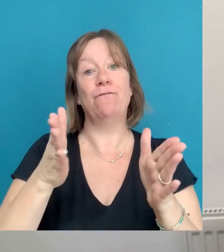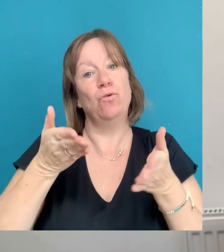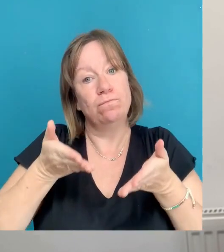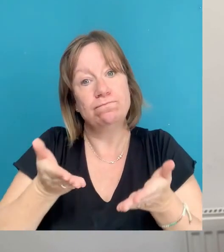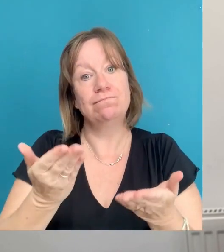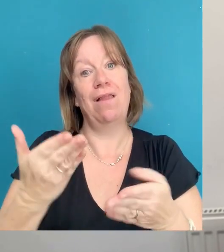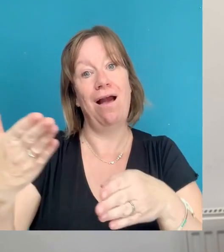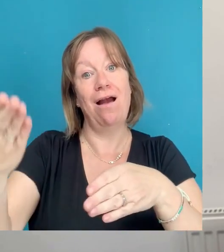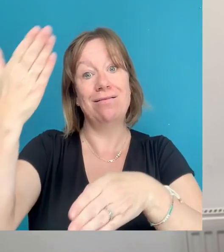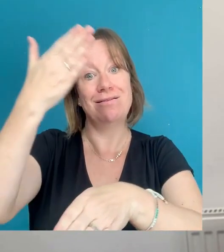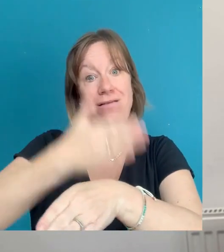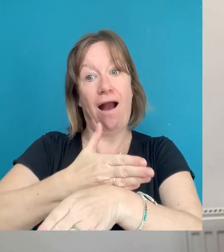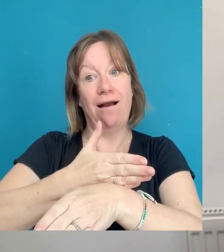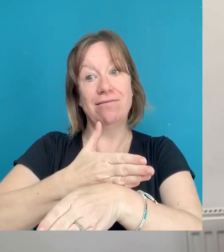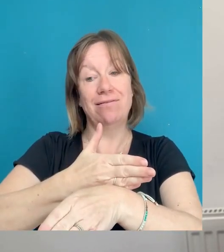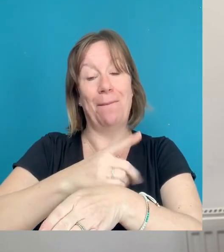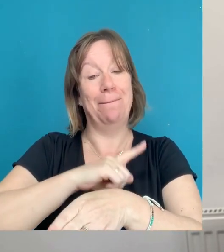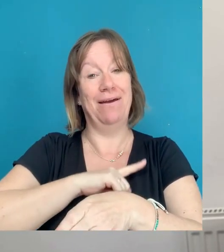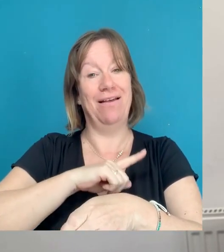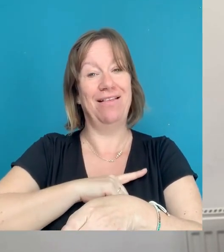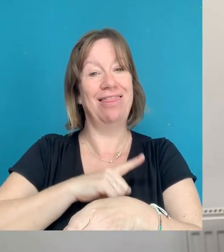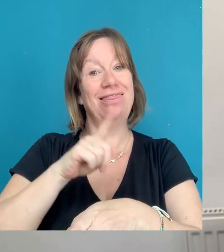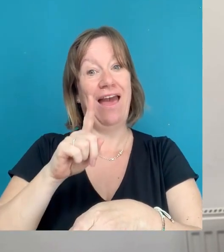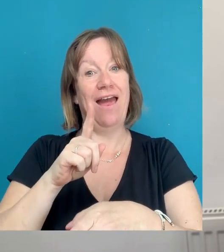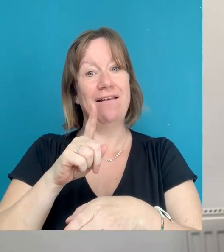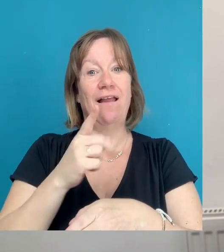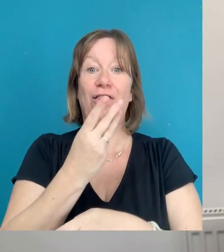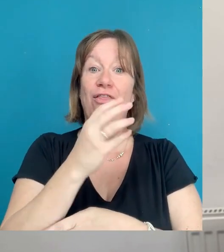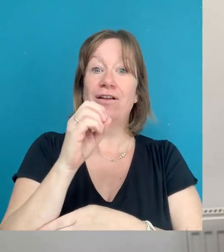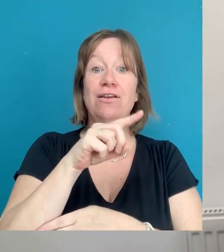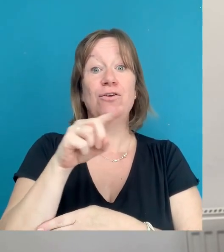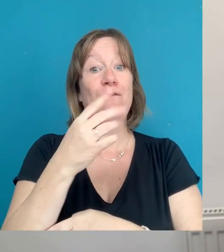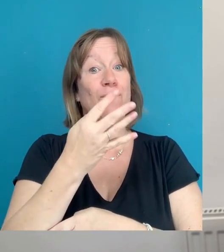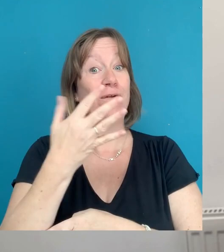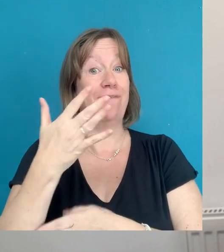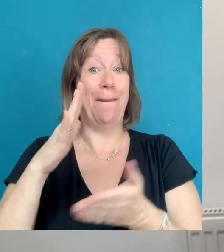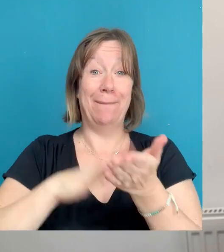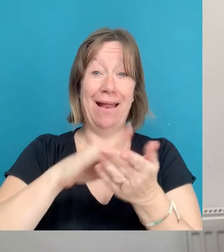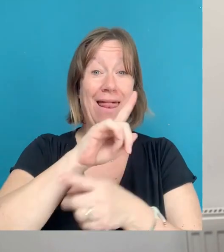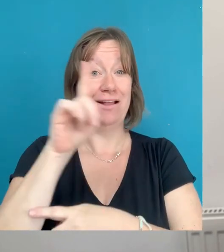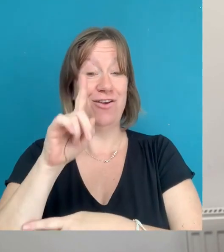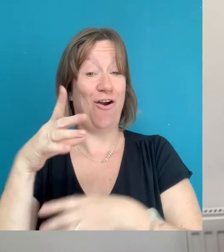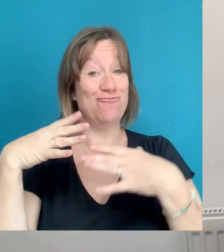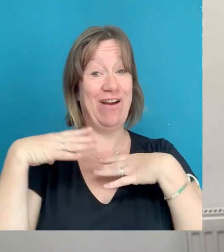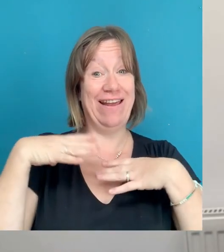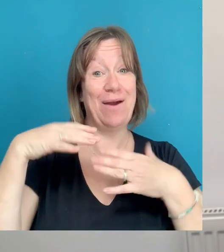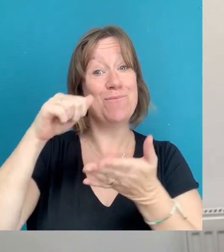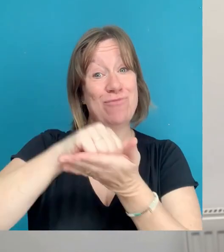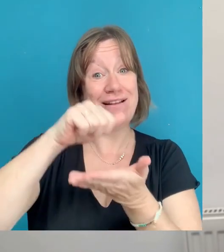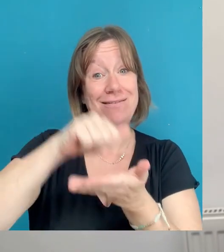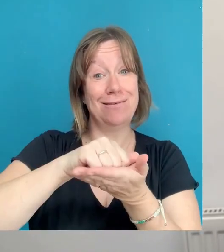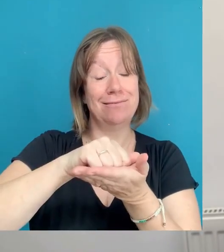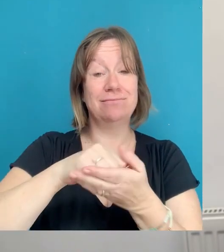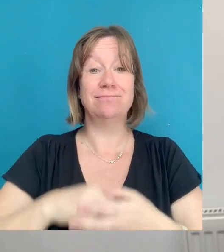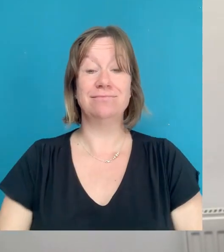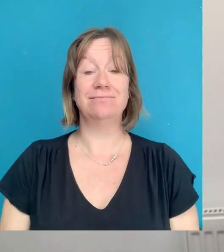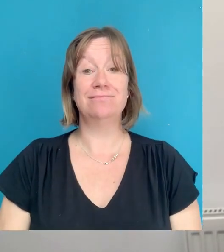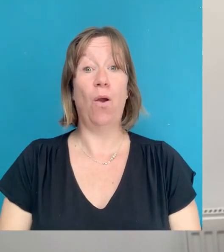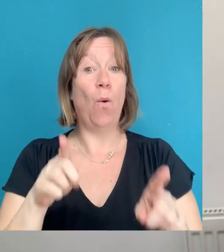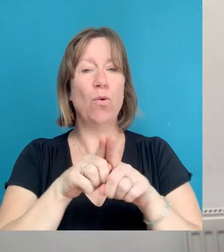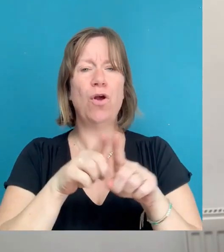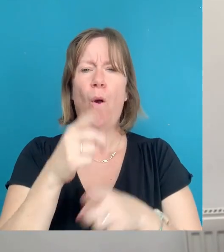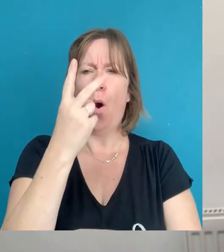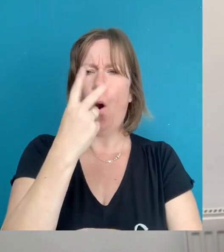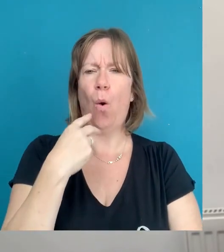the sort of thing you'd want to do right at the beginning of your session, so that they're ready for when you're going to print. I've also got an old